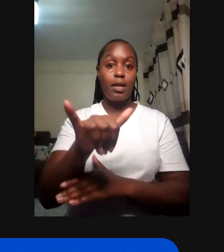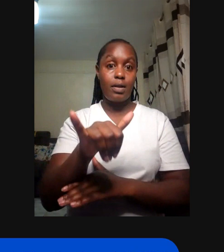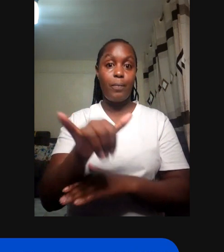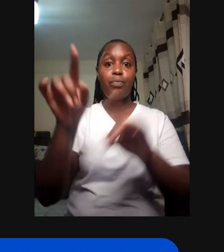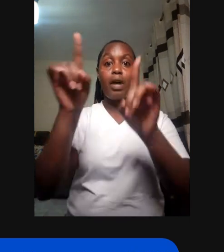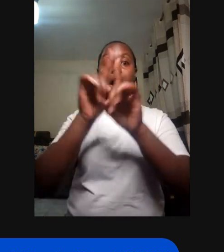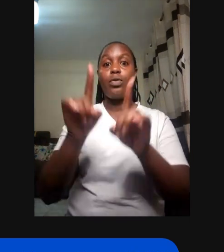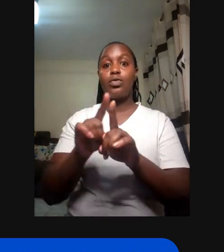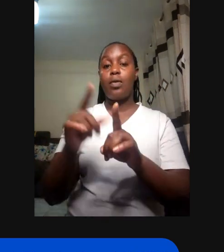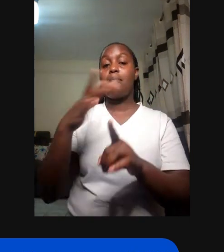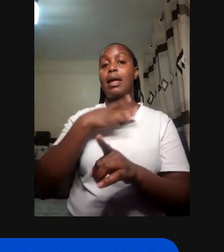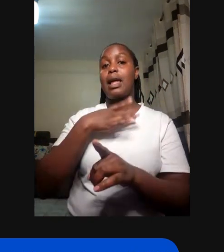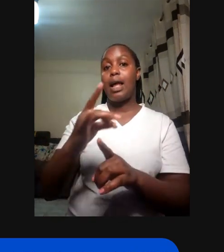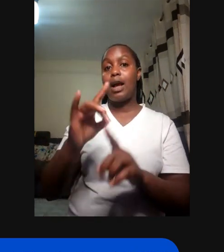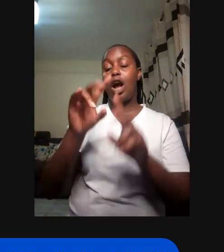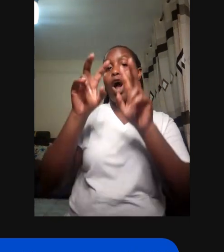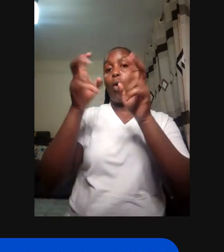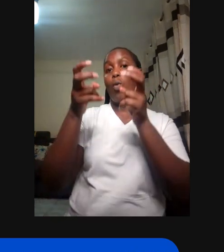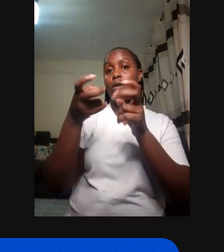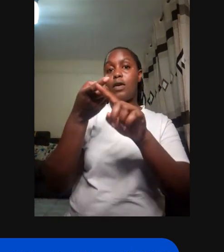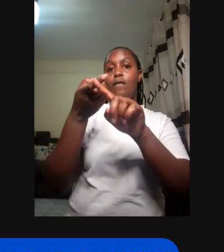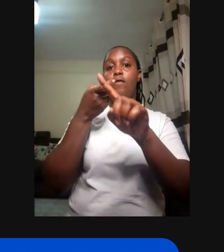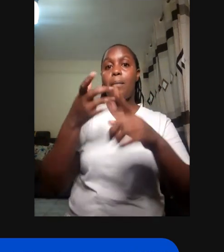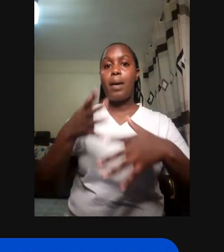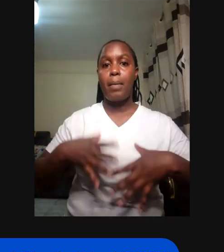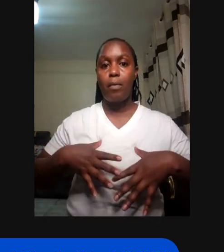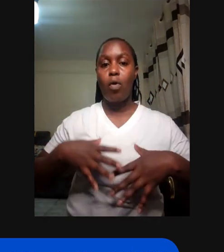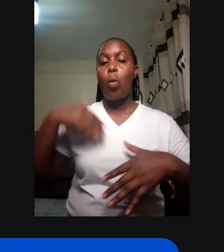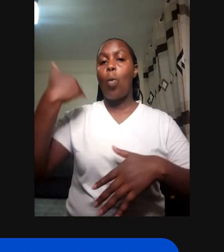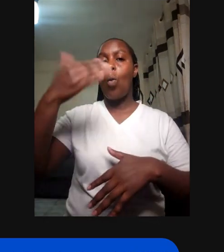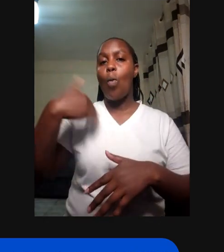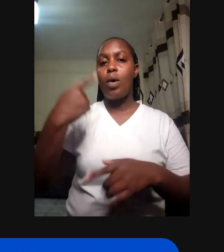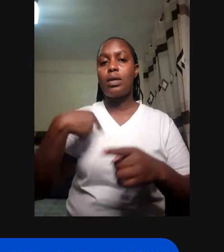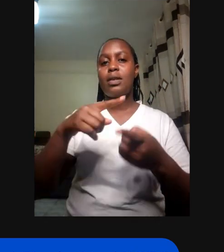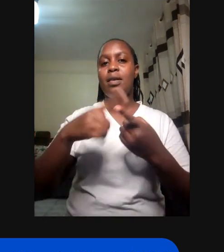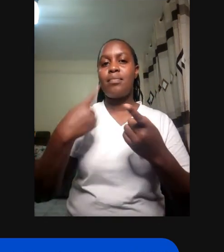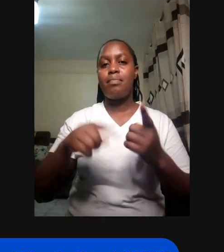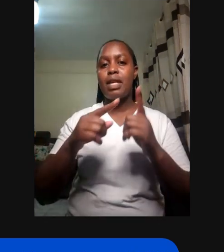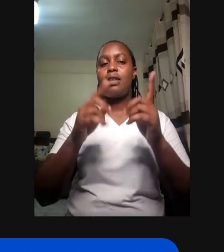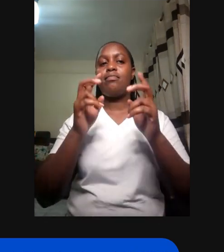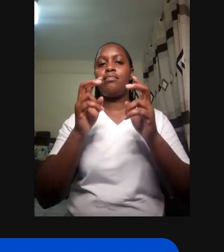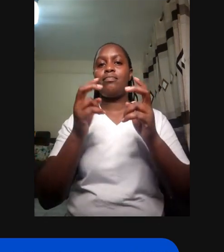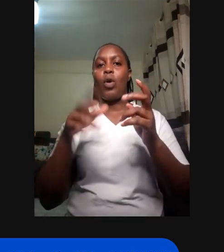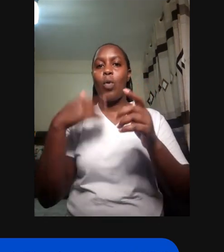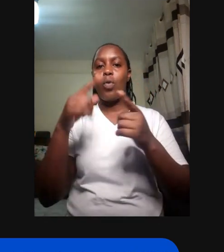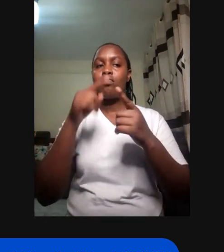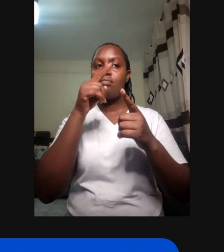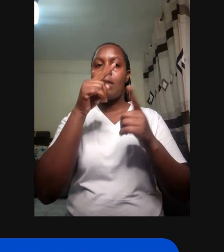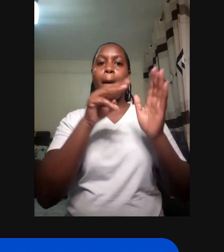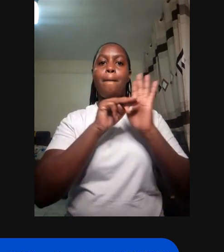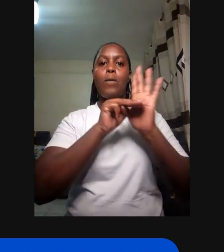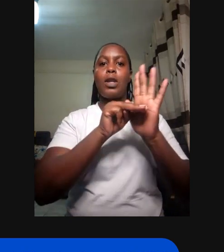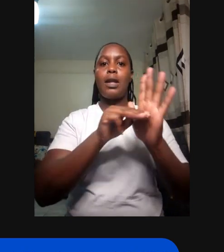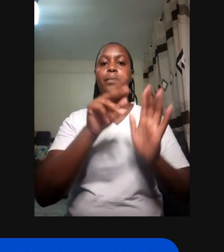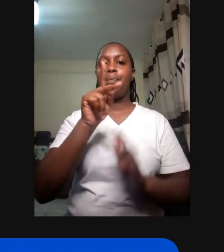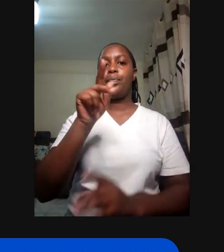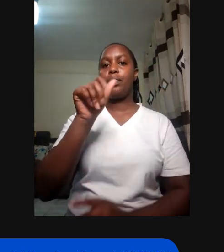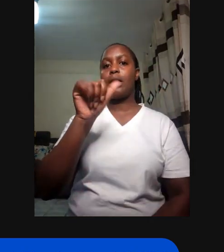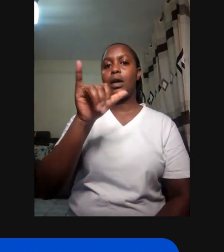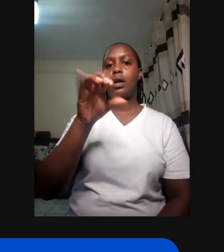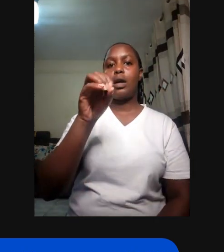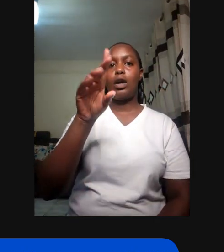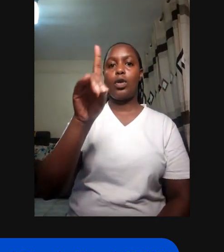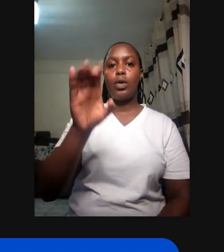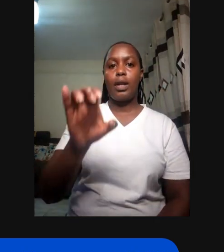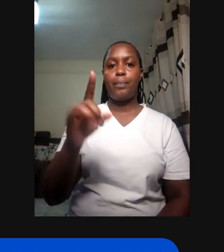quote from one of the people I always look up to, whose name is Hamed Kayode Alabi. And he says